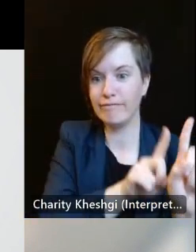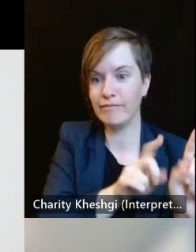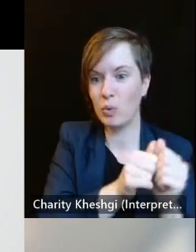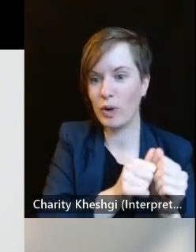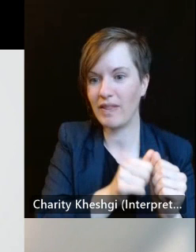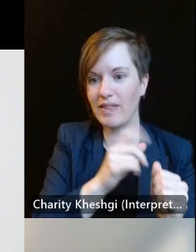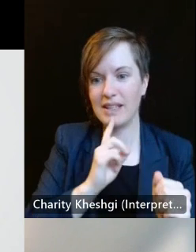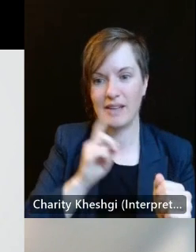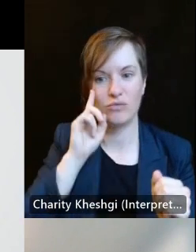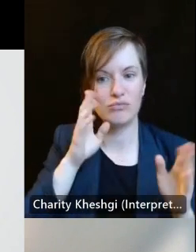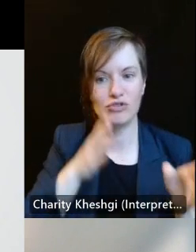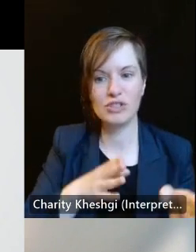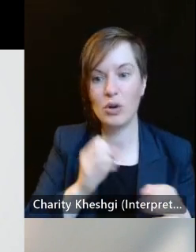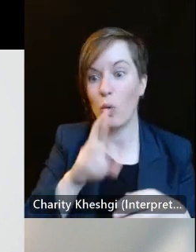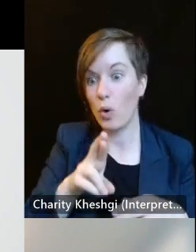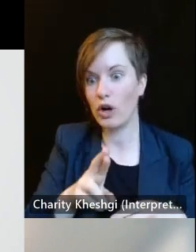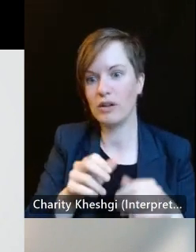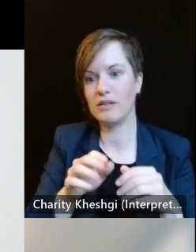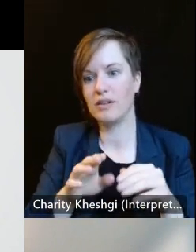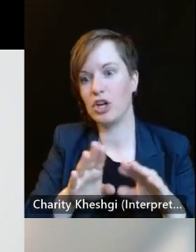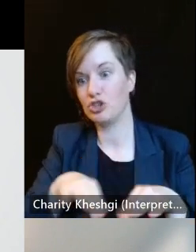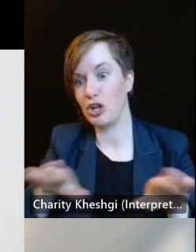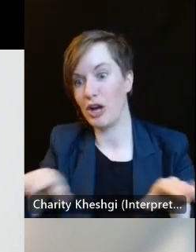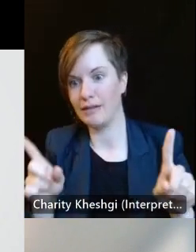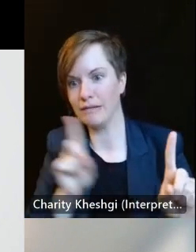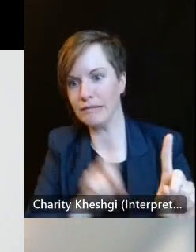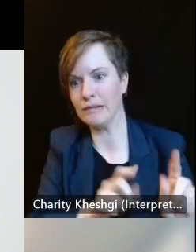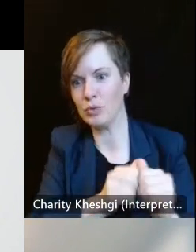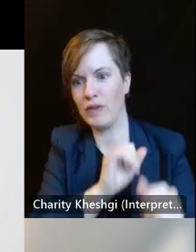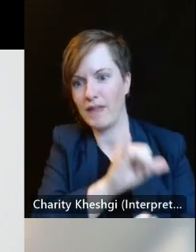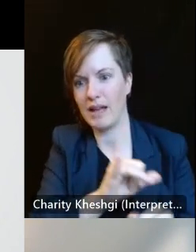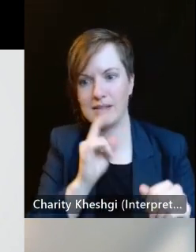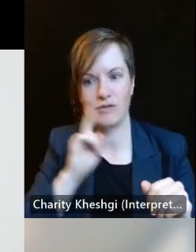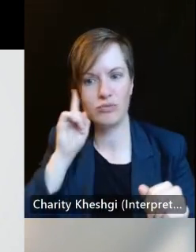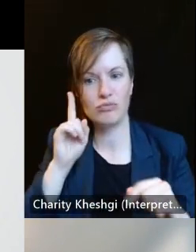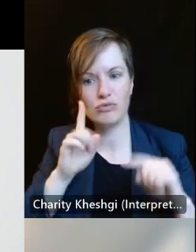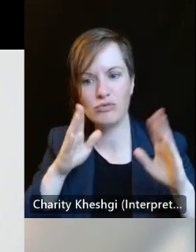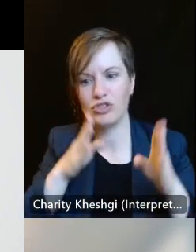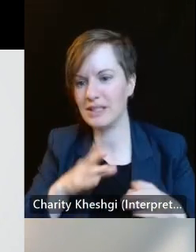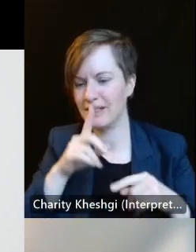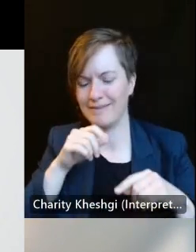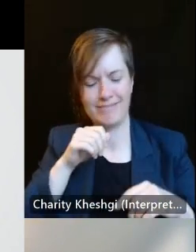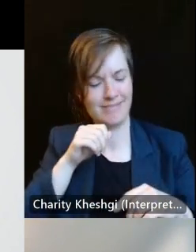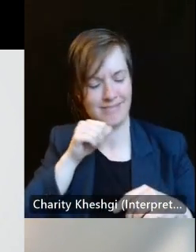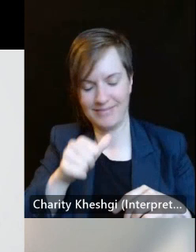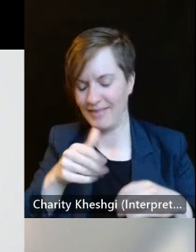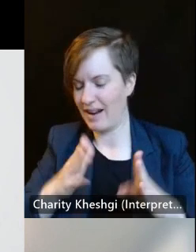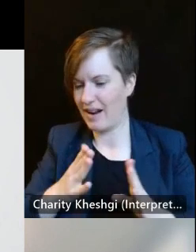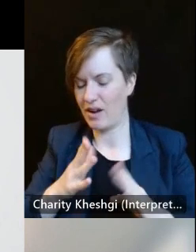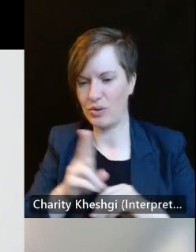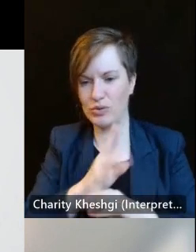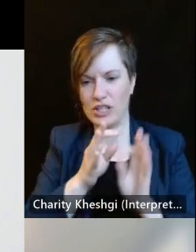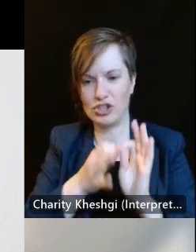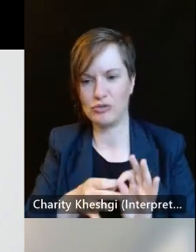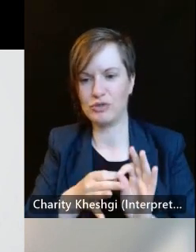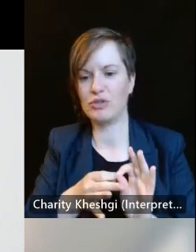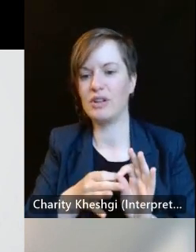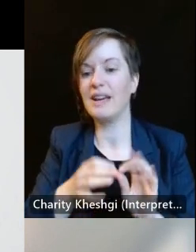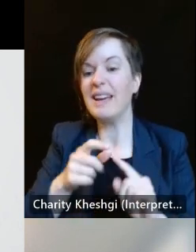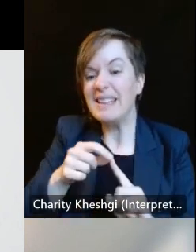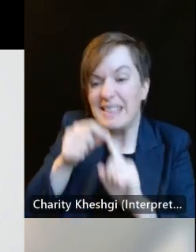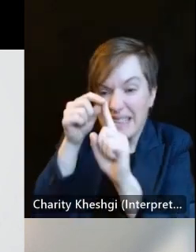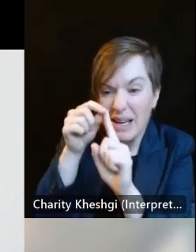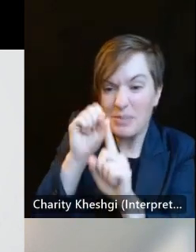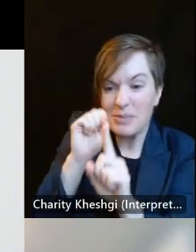an emergency involving an imminent threat to the safety or welfare of an individual or the public where there is